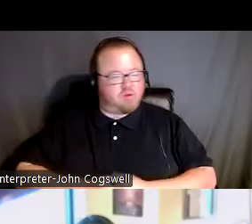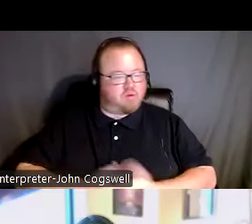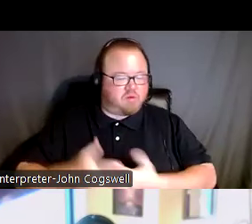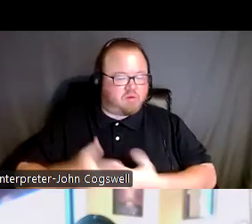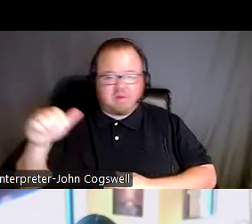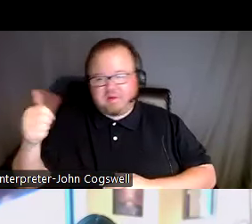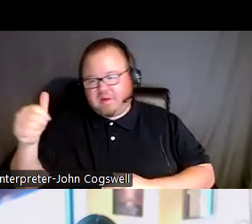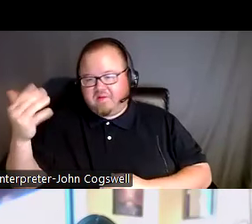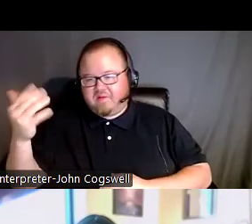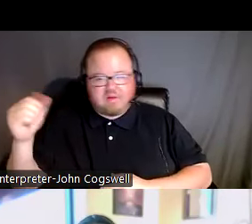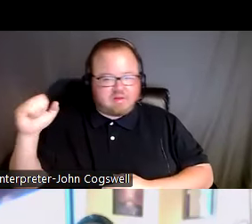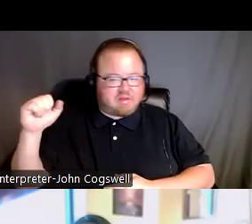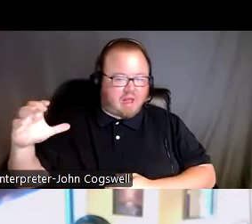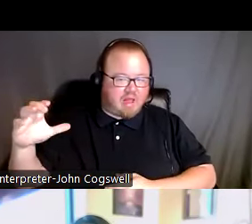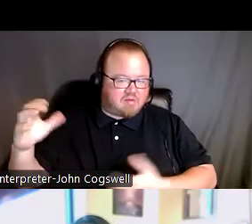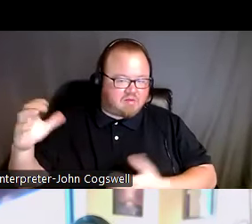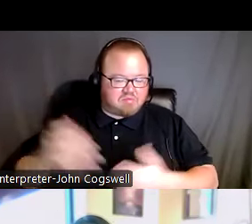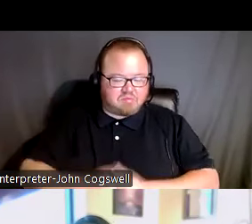more seconds.